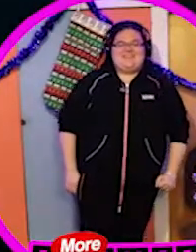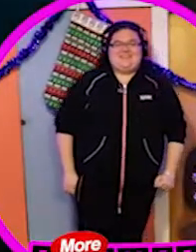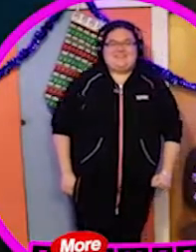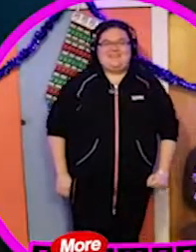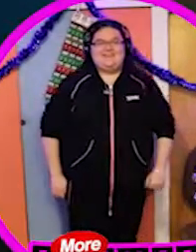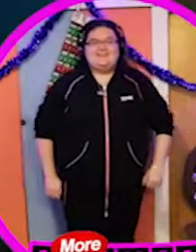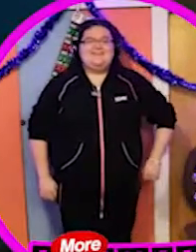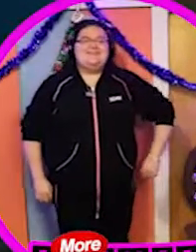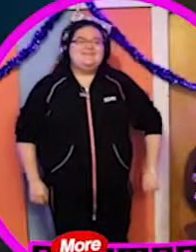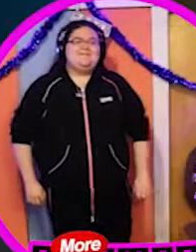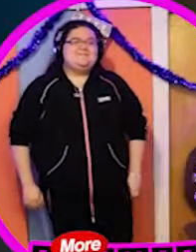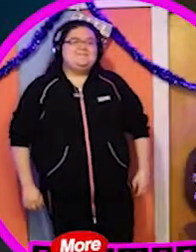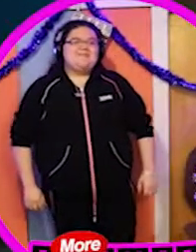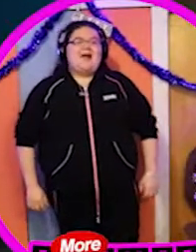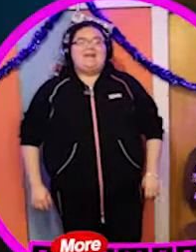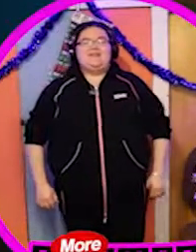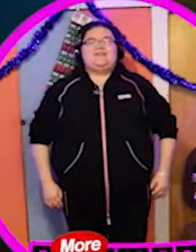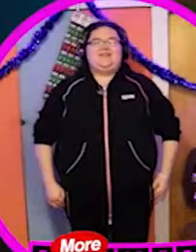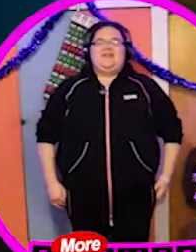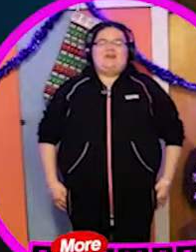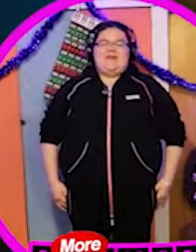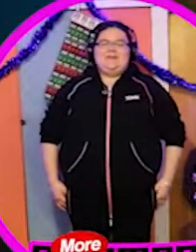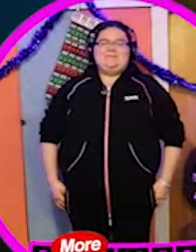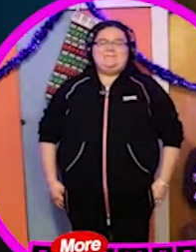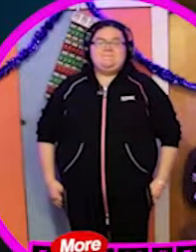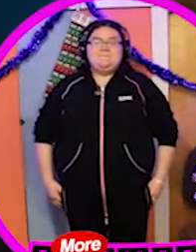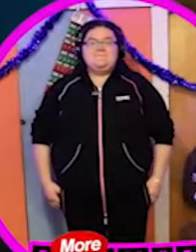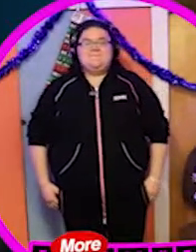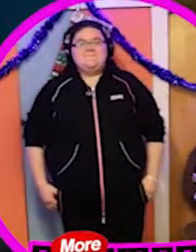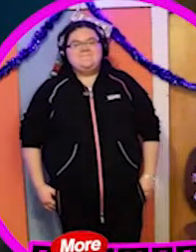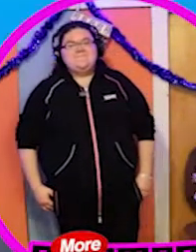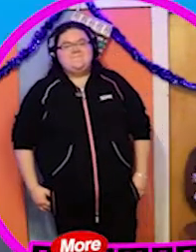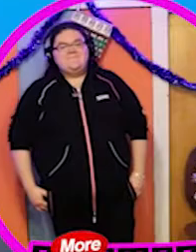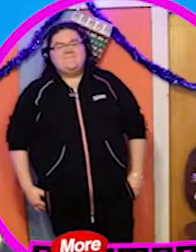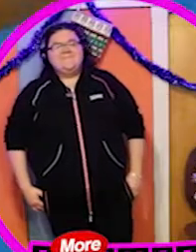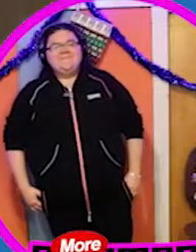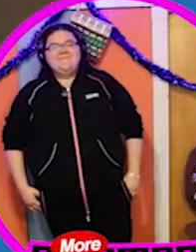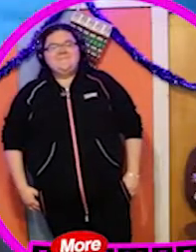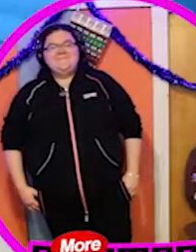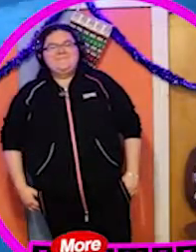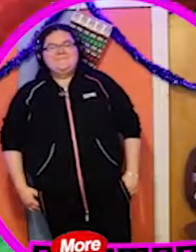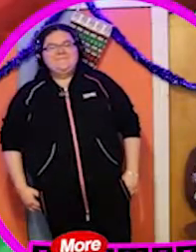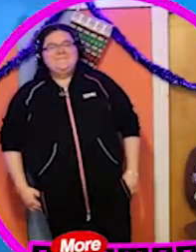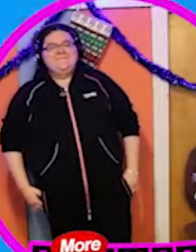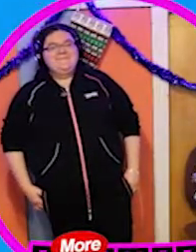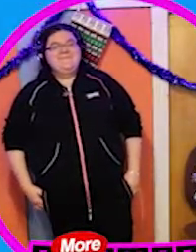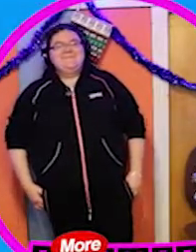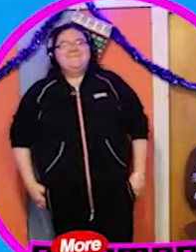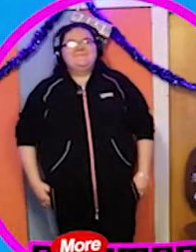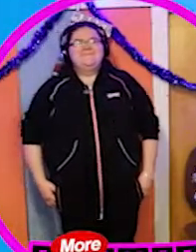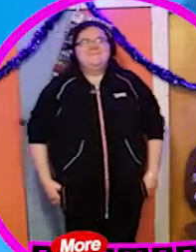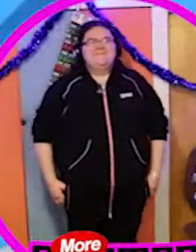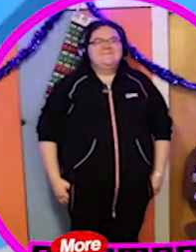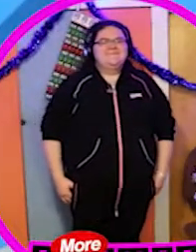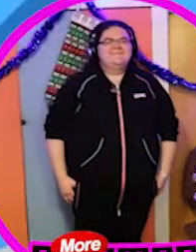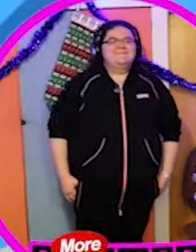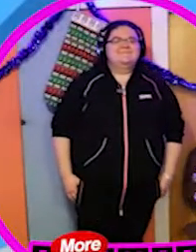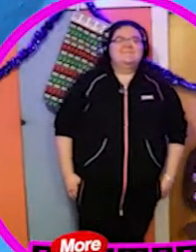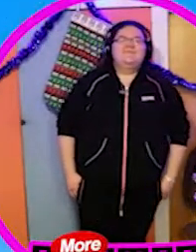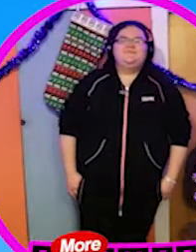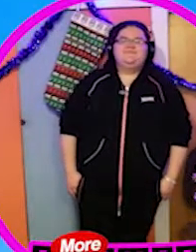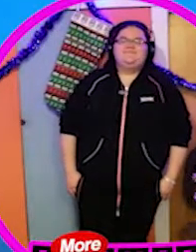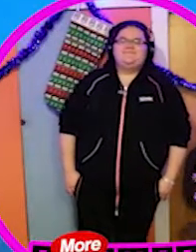clutch! Shipment! I didn't seek, okay. Please. This is your map, Josh. I've seen you do madness on this. Ideally, you want to be a seeker,